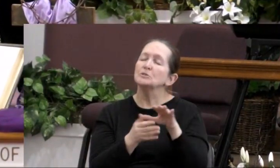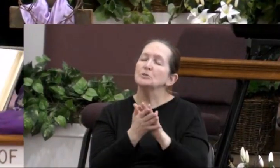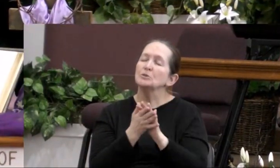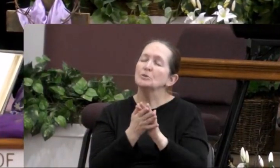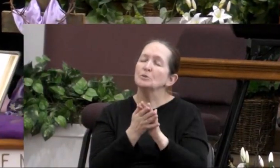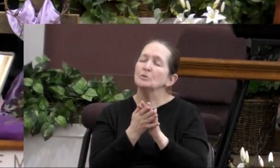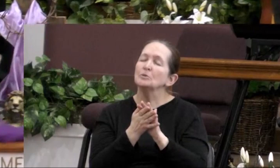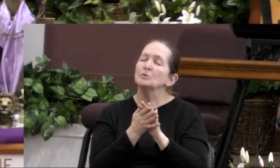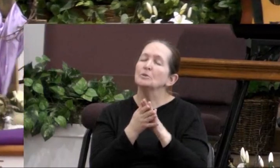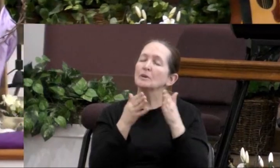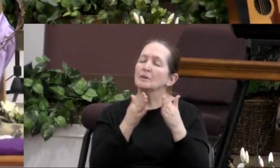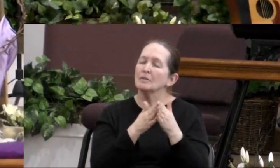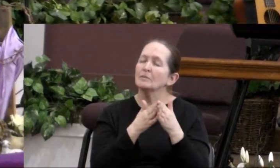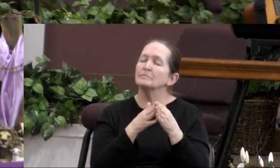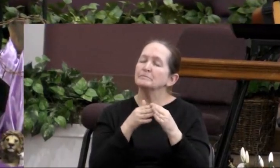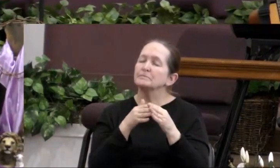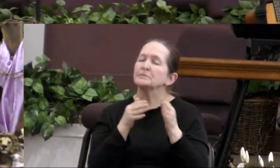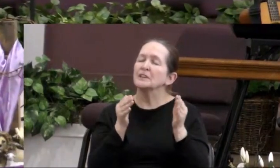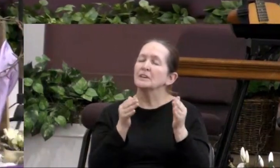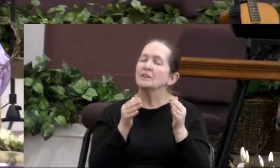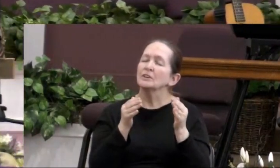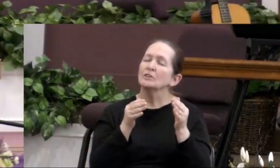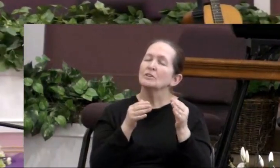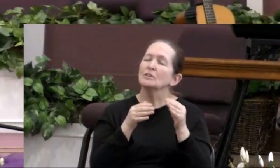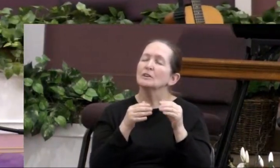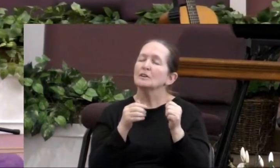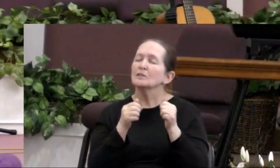started, to care.